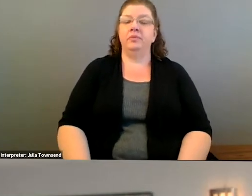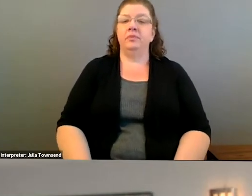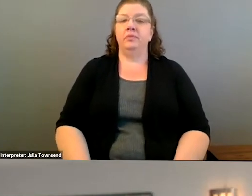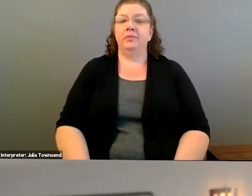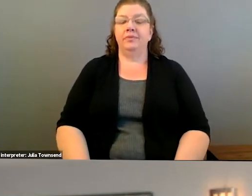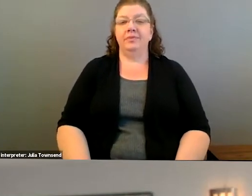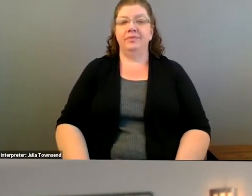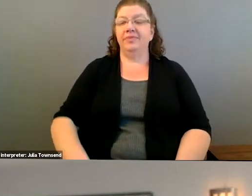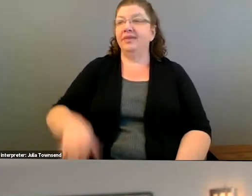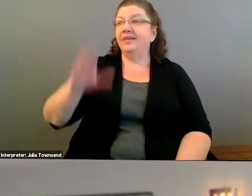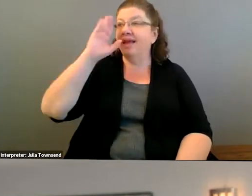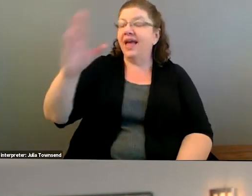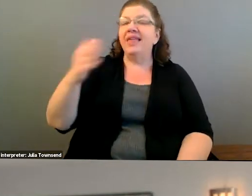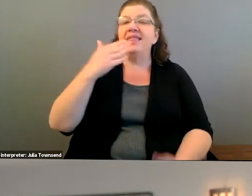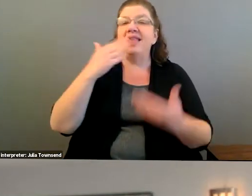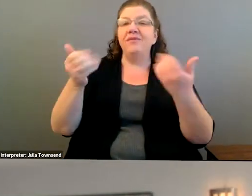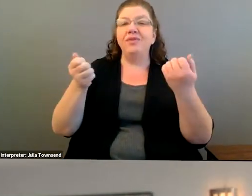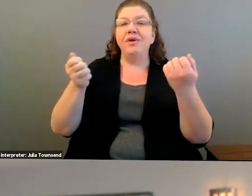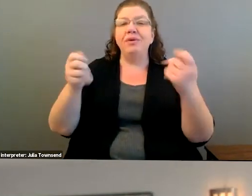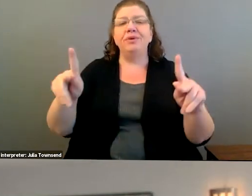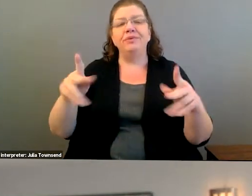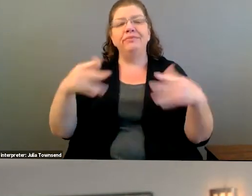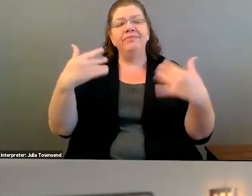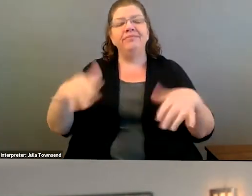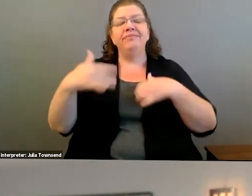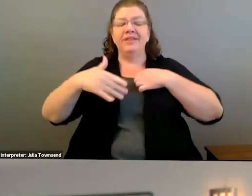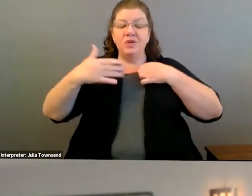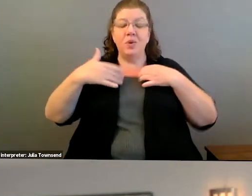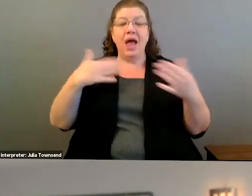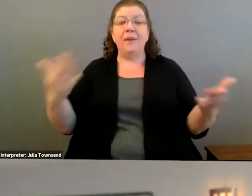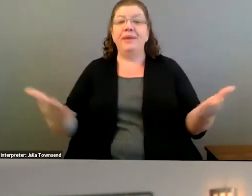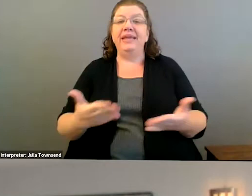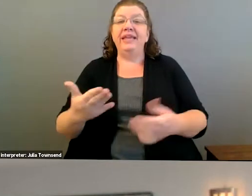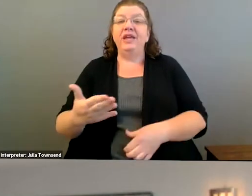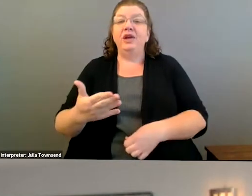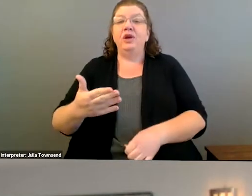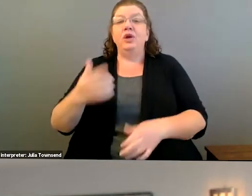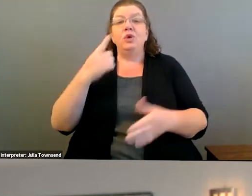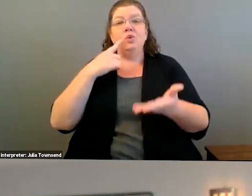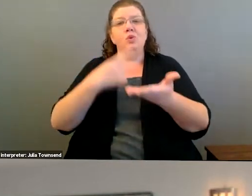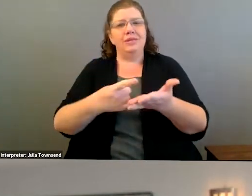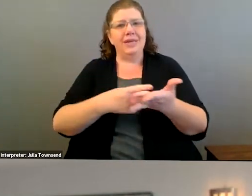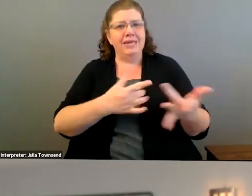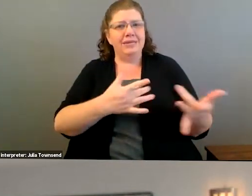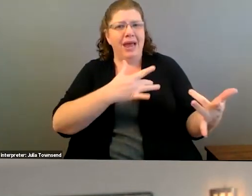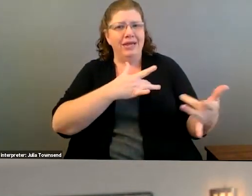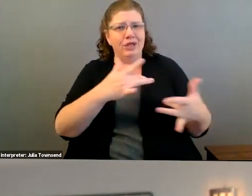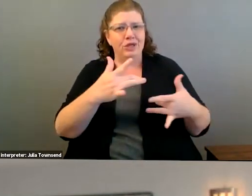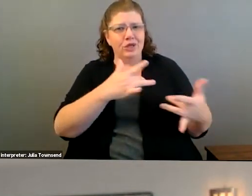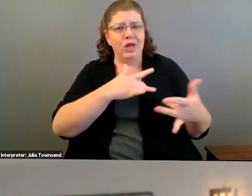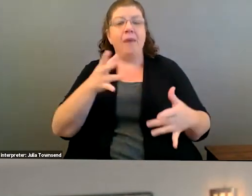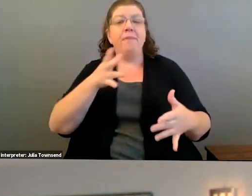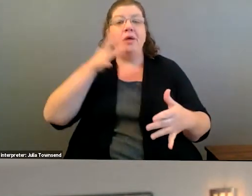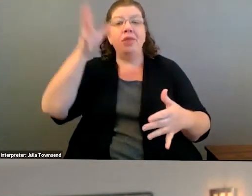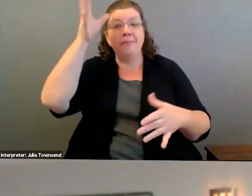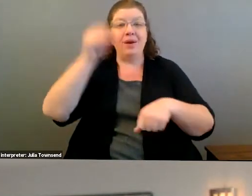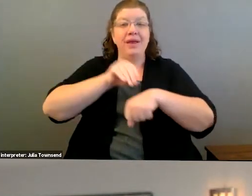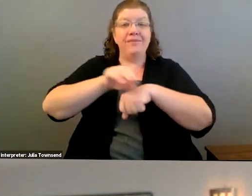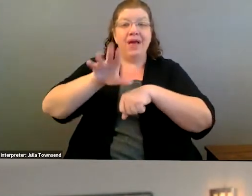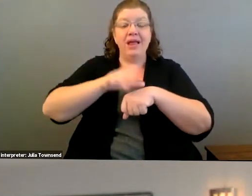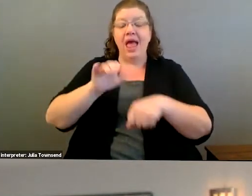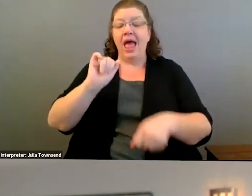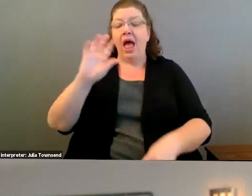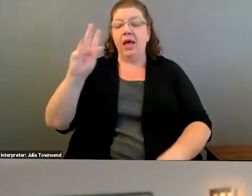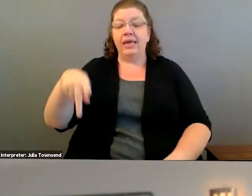Hi, Sandra. Thank you for the opportunity. So yes, I am here to just discuss my concerns. I'm on the Parent Advisory LCAP